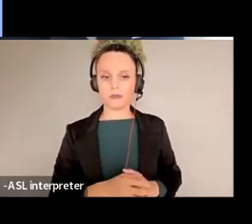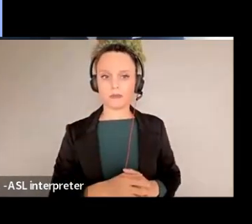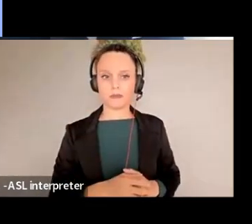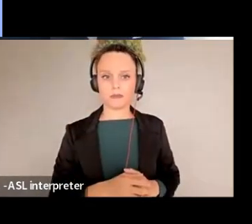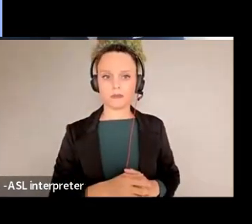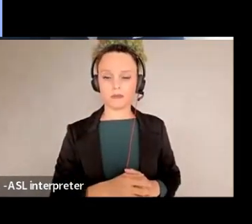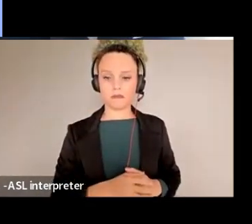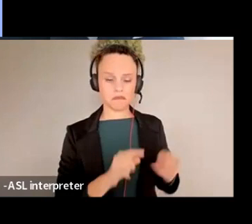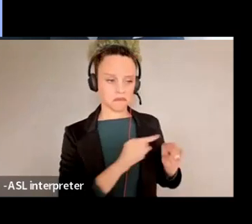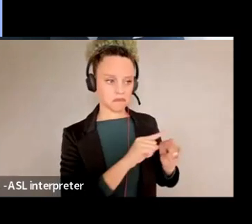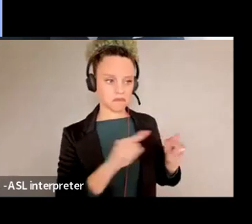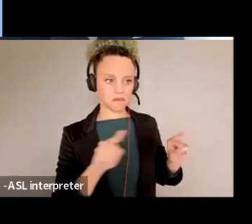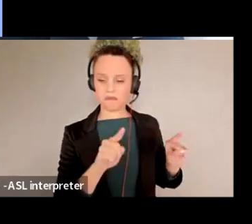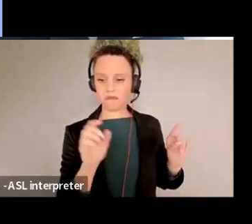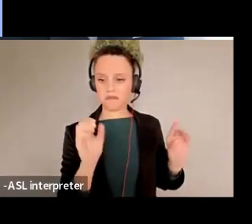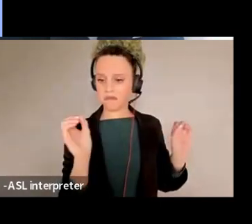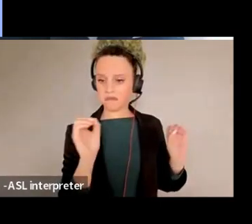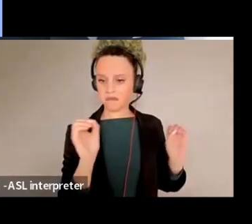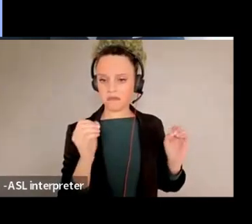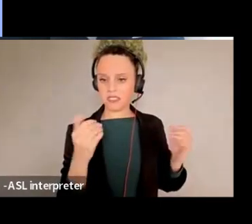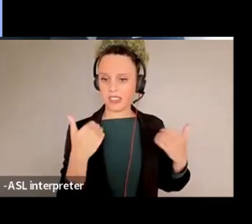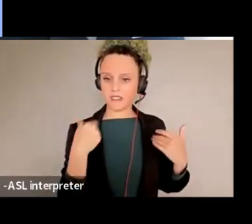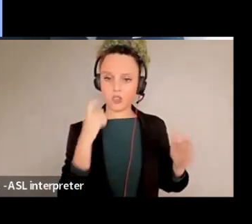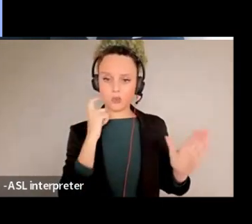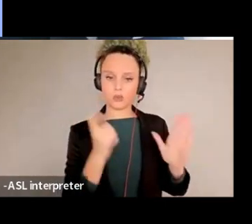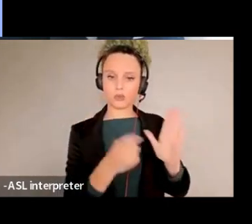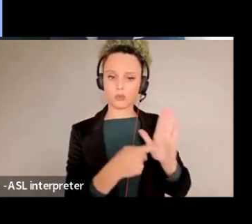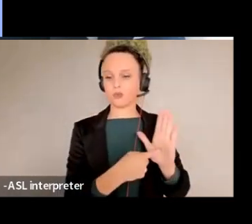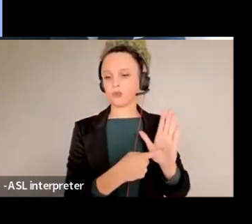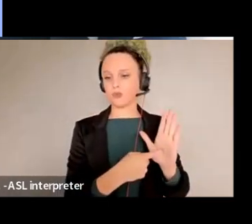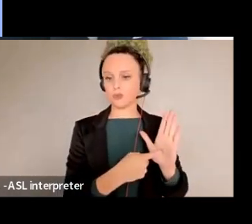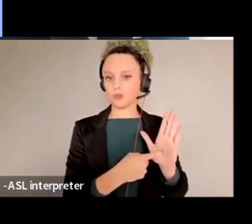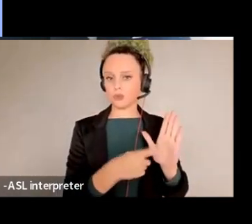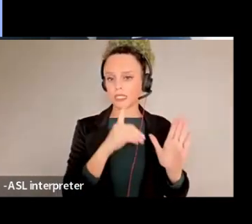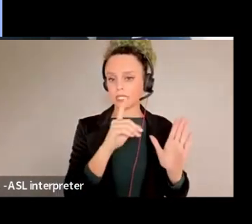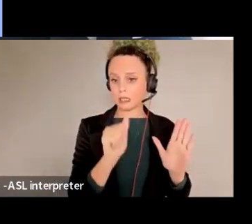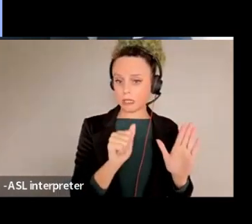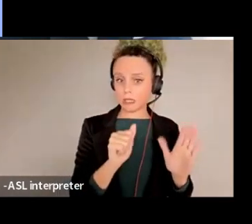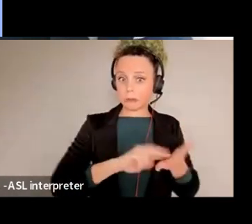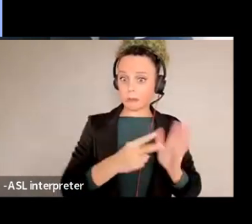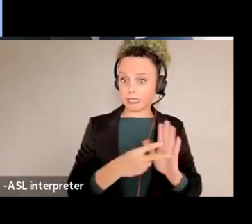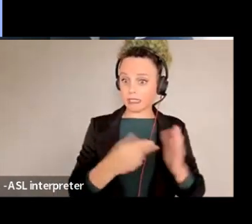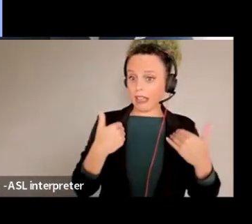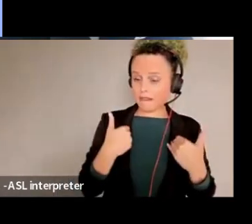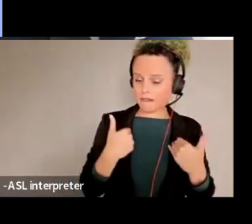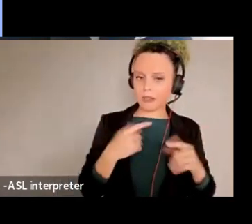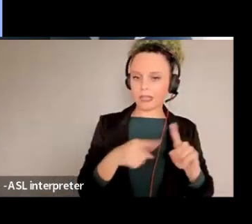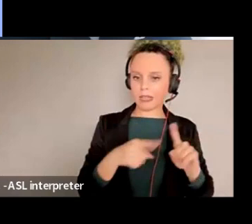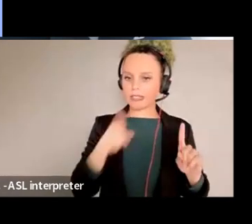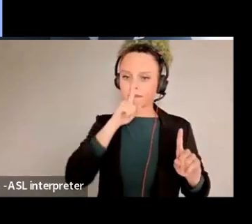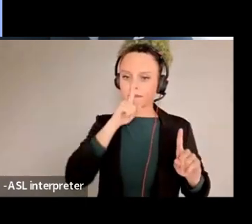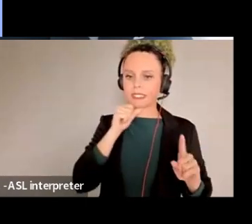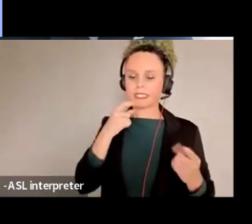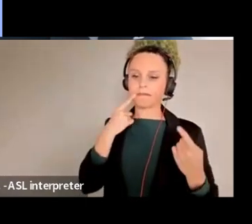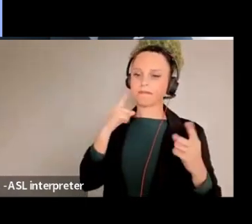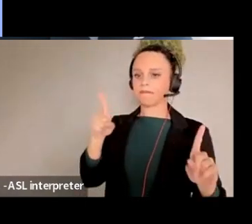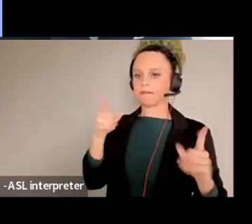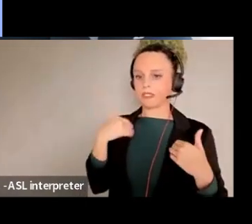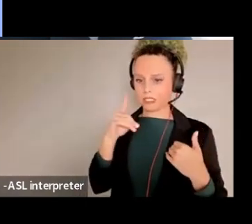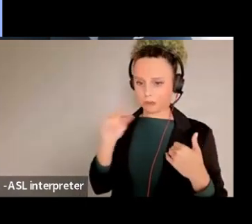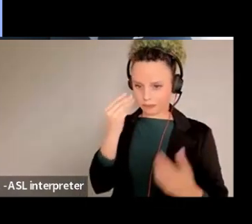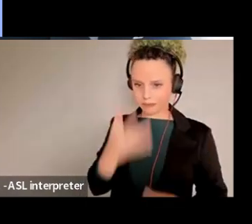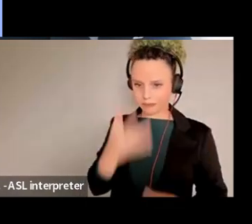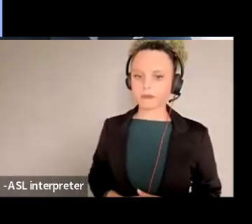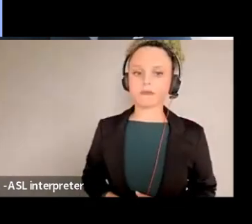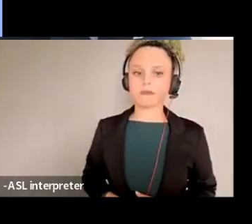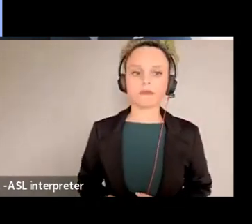based on the bios that they have on the website, none of them have a self-acknowledged disability. It doesn't mean they